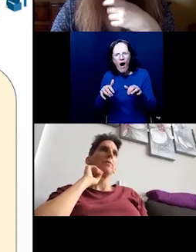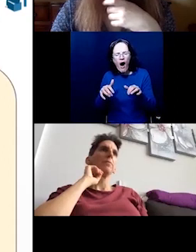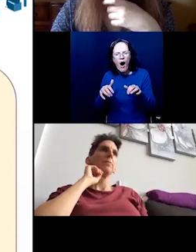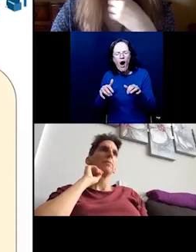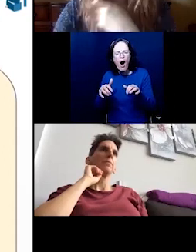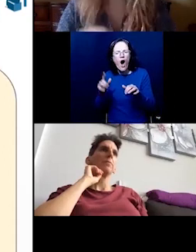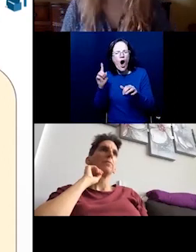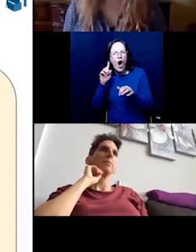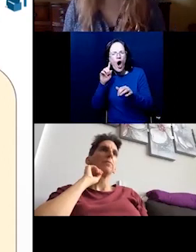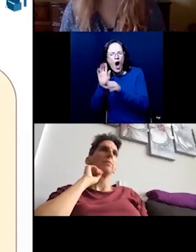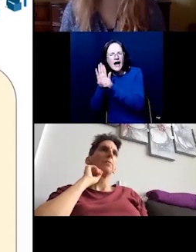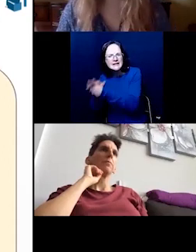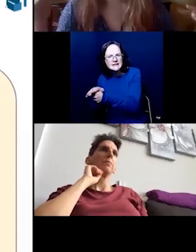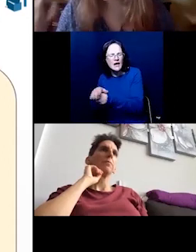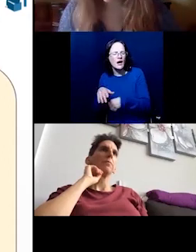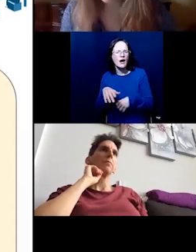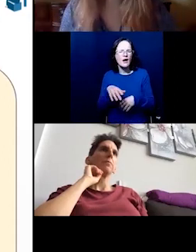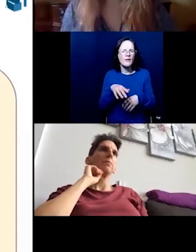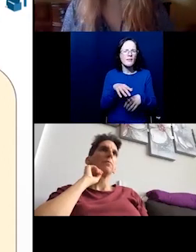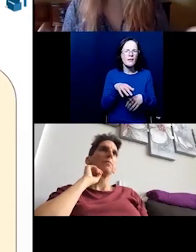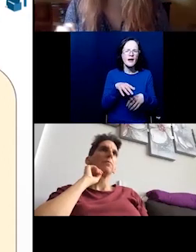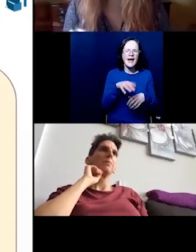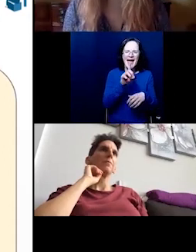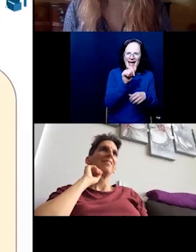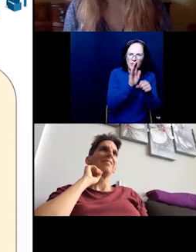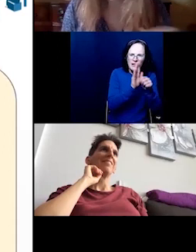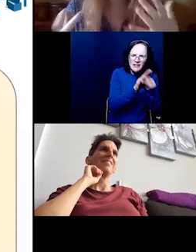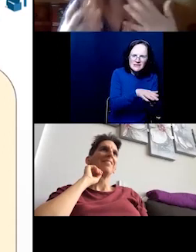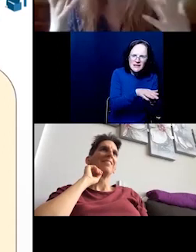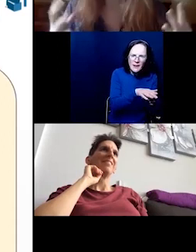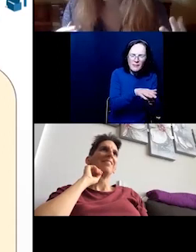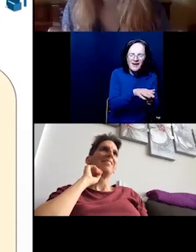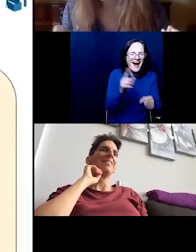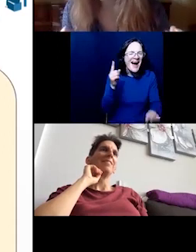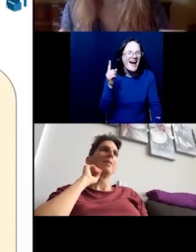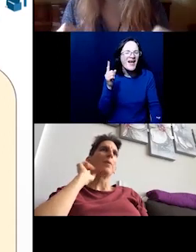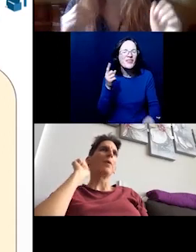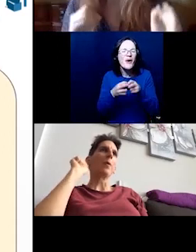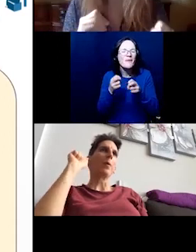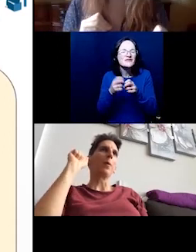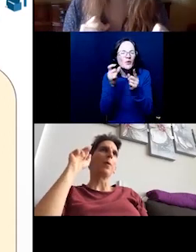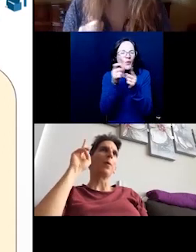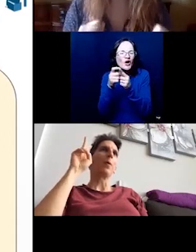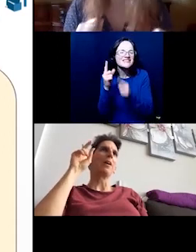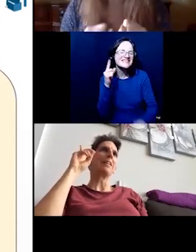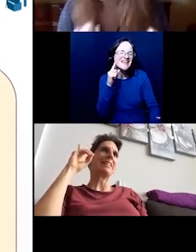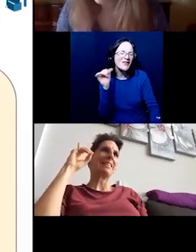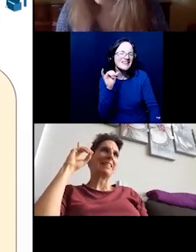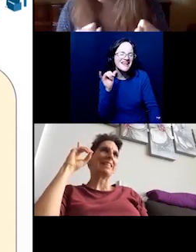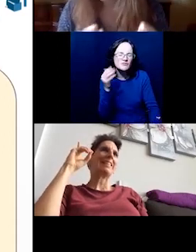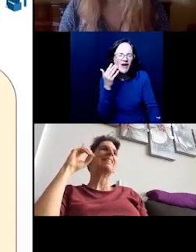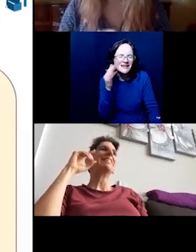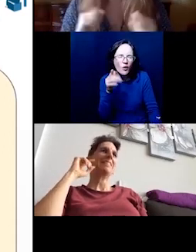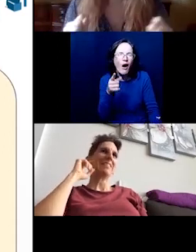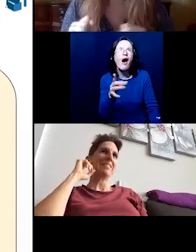super confused. Oh yeah, okay. So when Michelle was explaining is autism, probably I'm not saying it very clearly, autism. So no, we're not